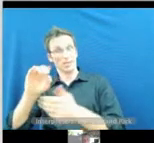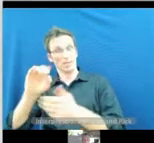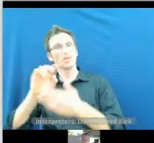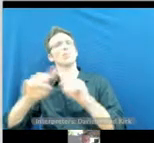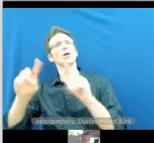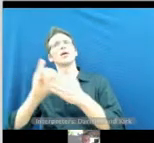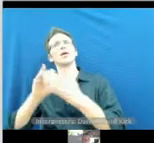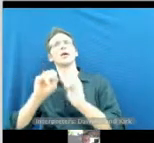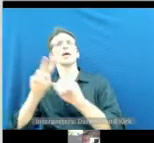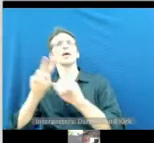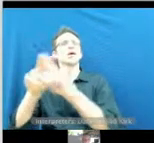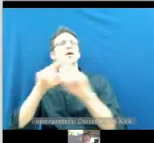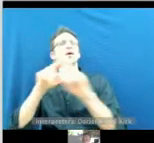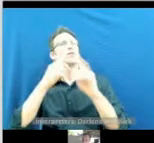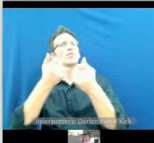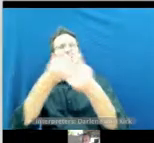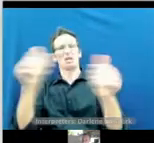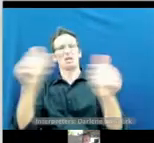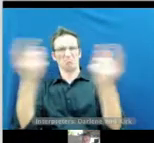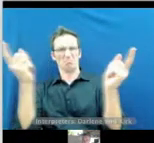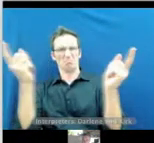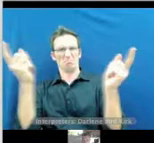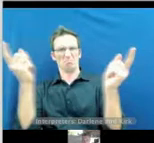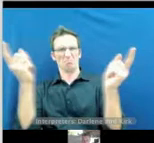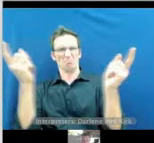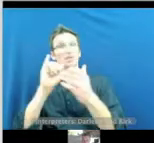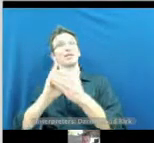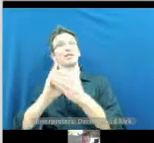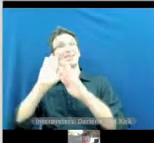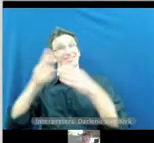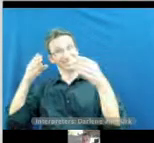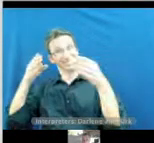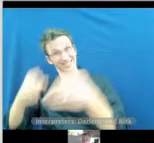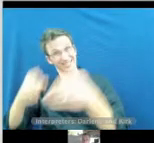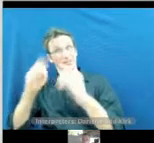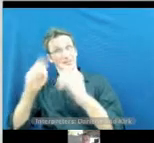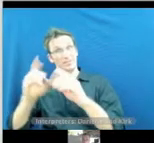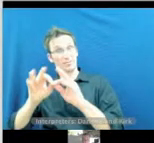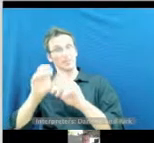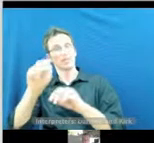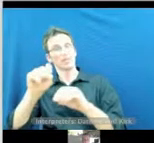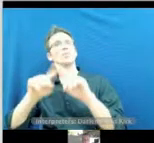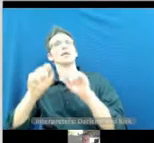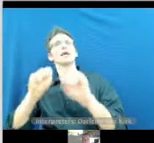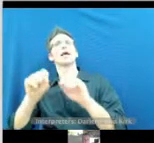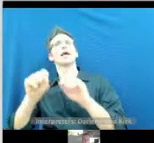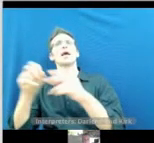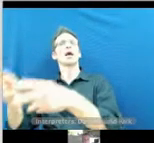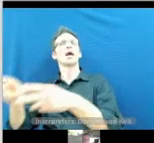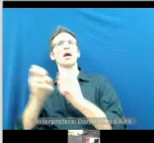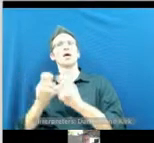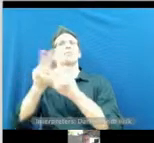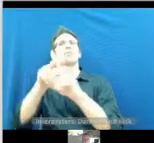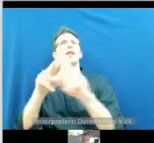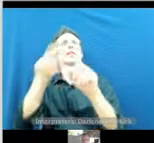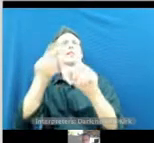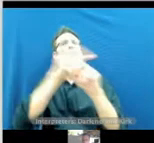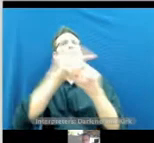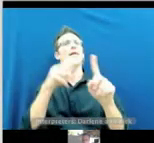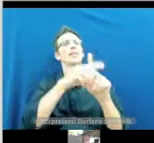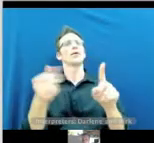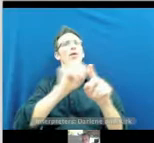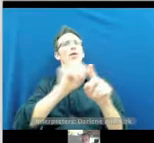the content is really applicable for many, many environments. And it has an interactive DVD that